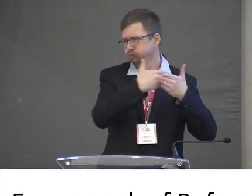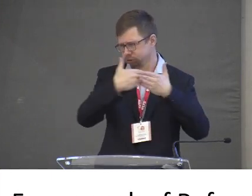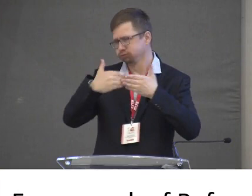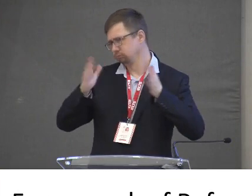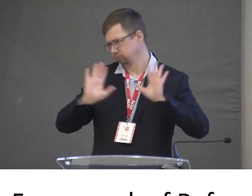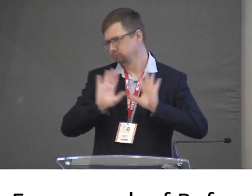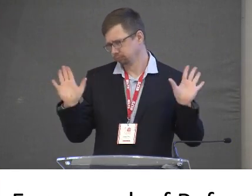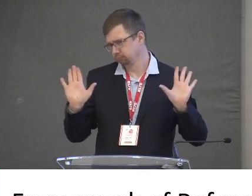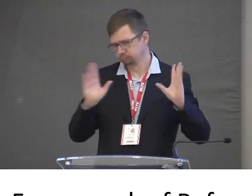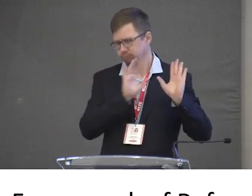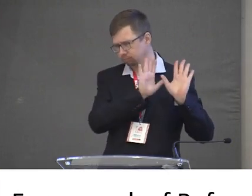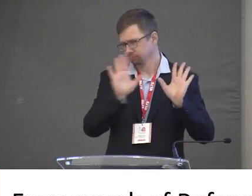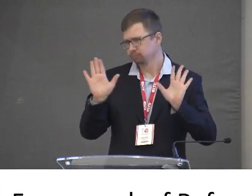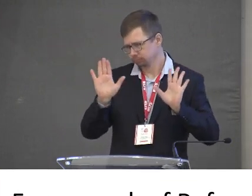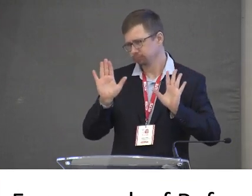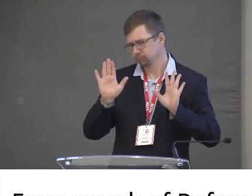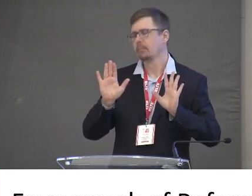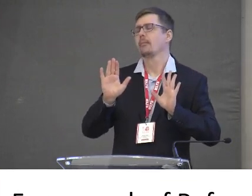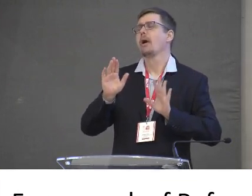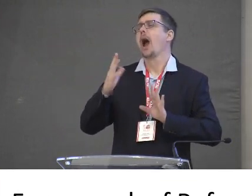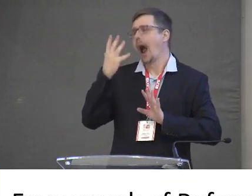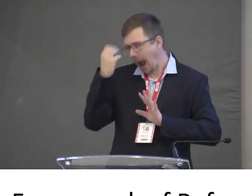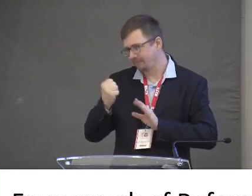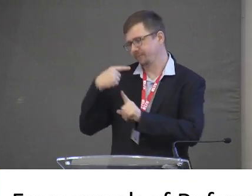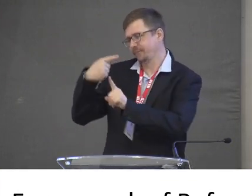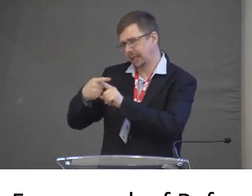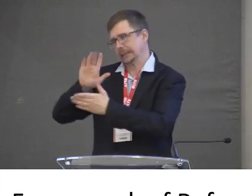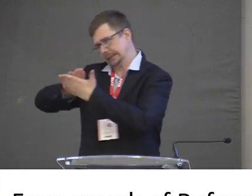They're all published in written Czech,